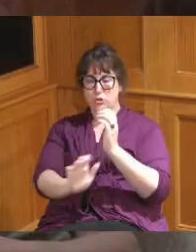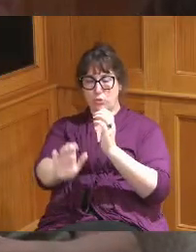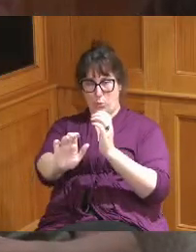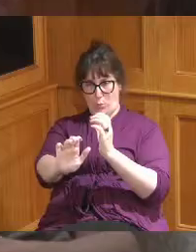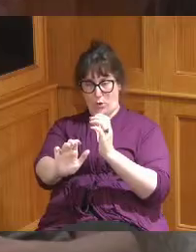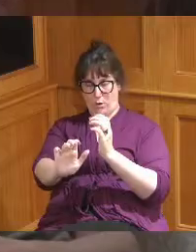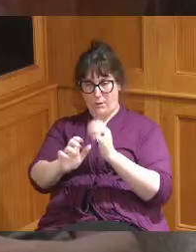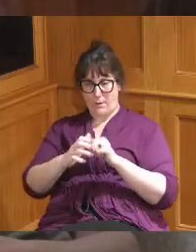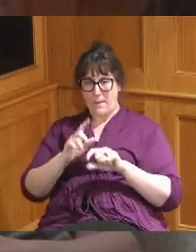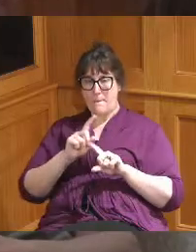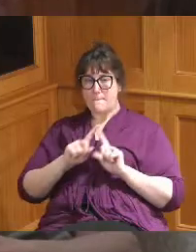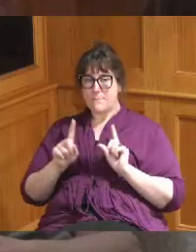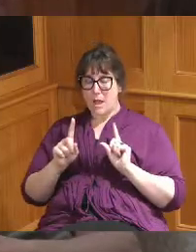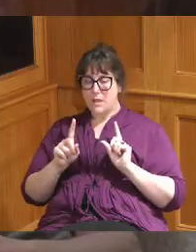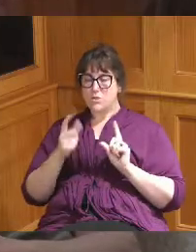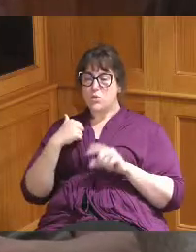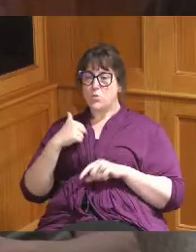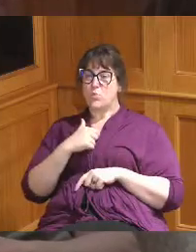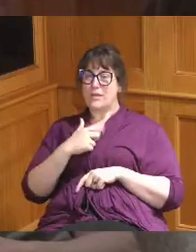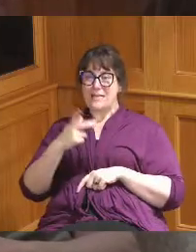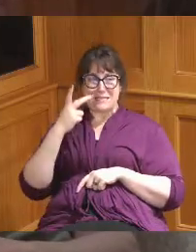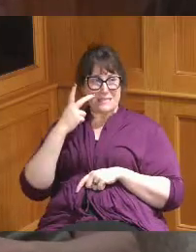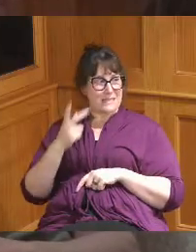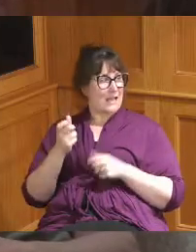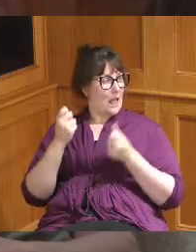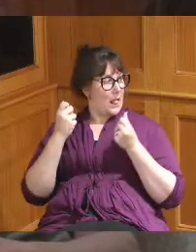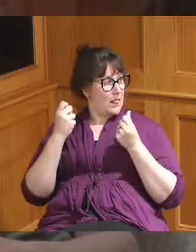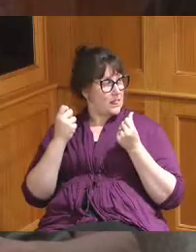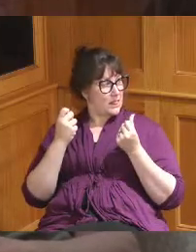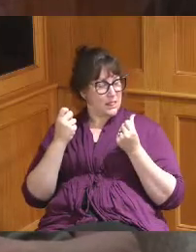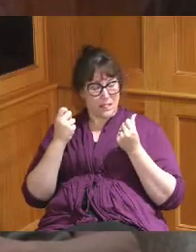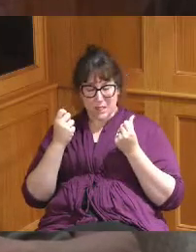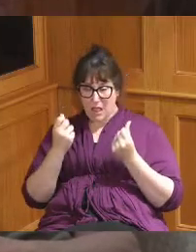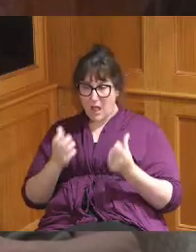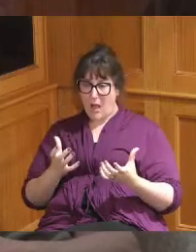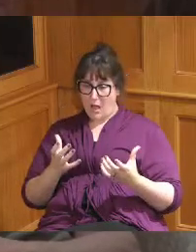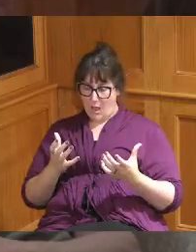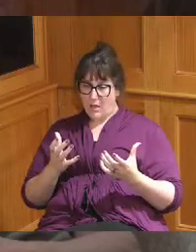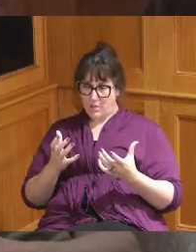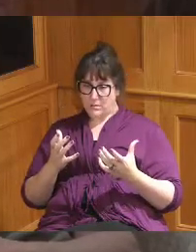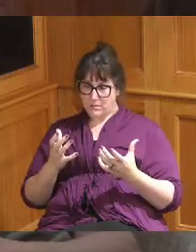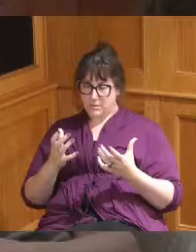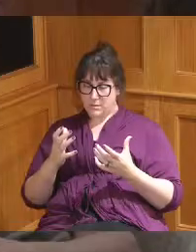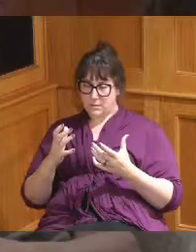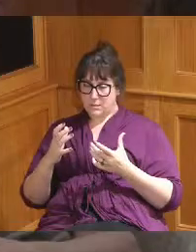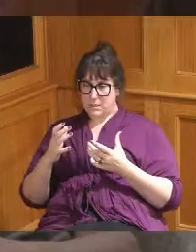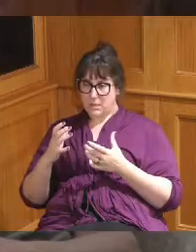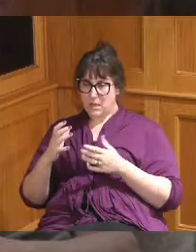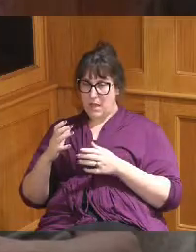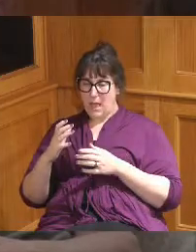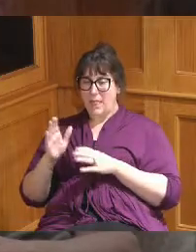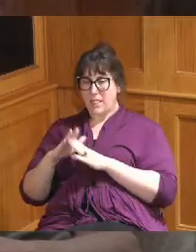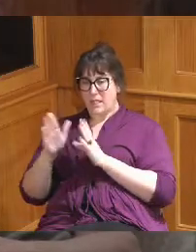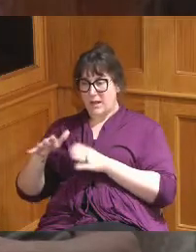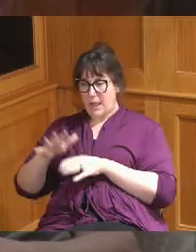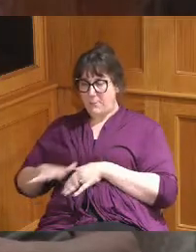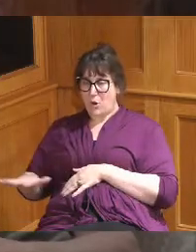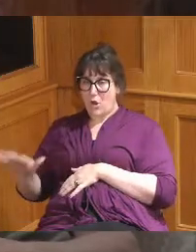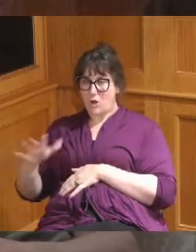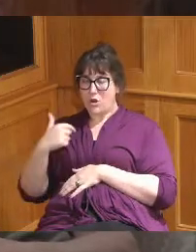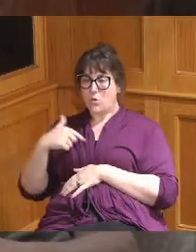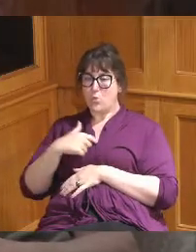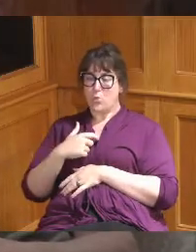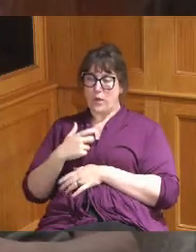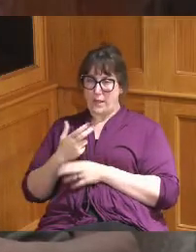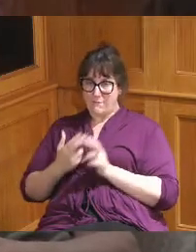sewer system. But we see a lot of those are really just isolated in a neighborhood. And so and obviously we're incurring a lot of costs and